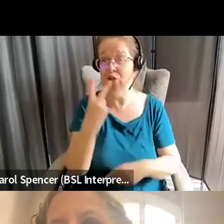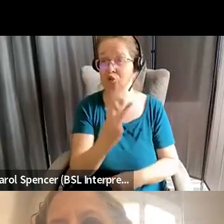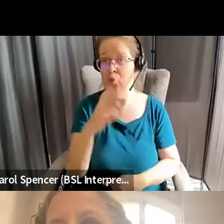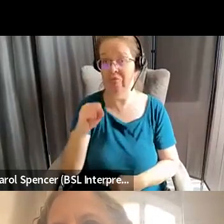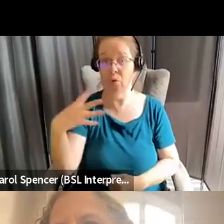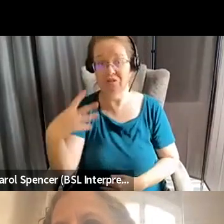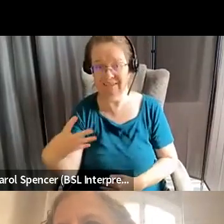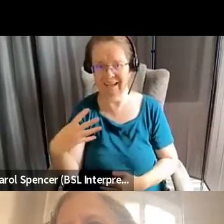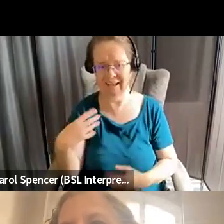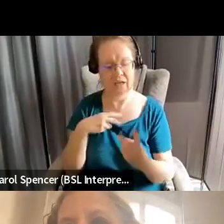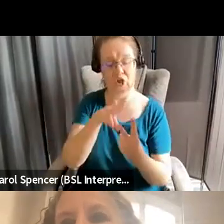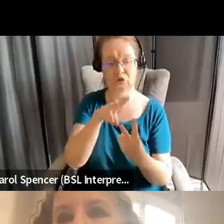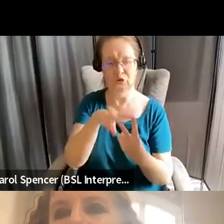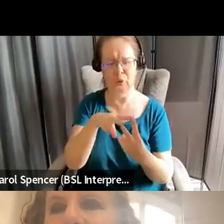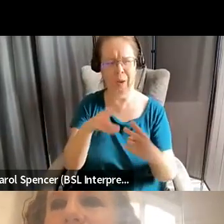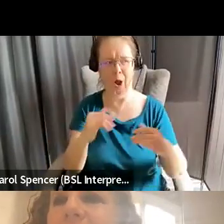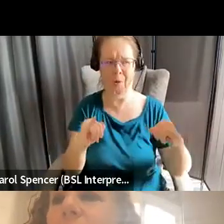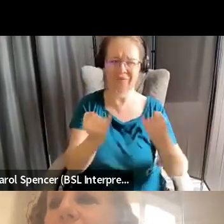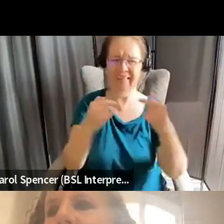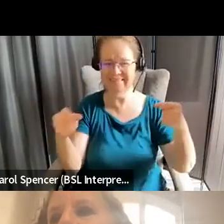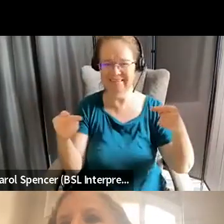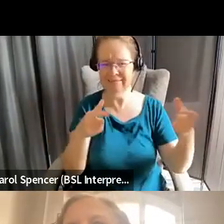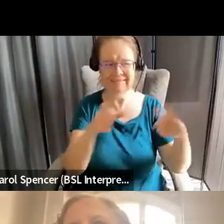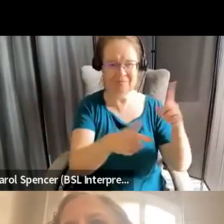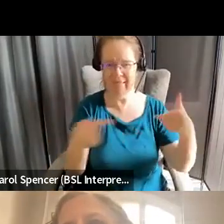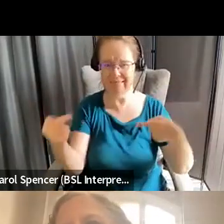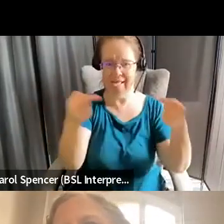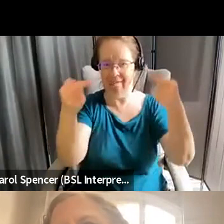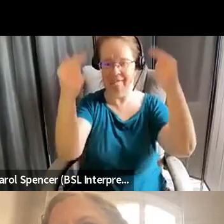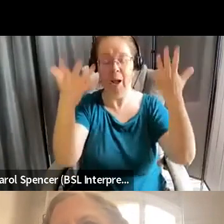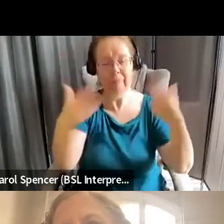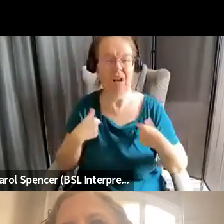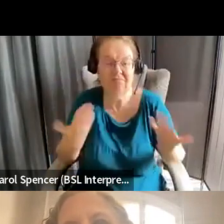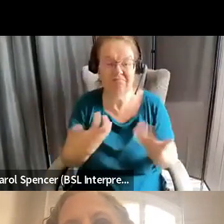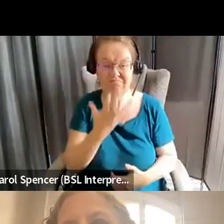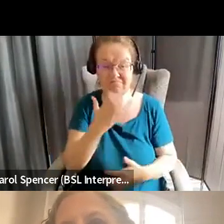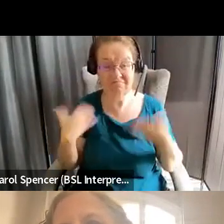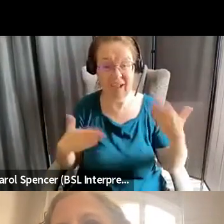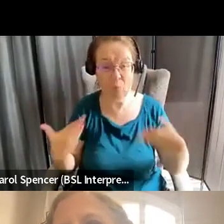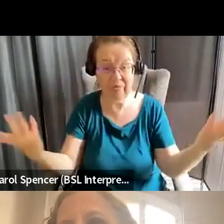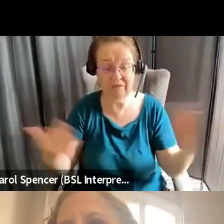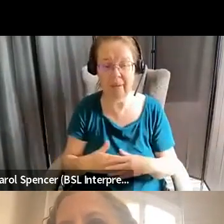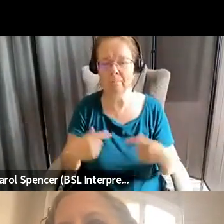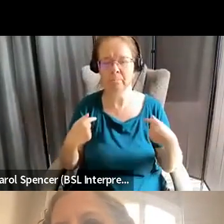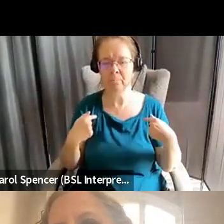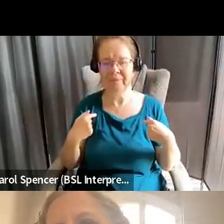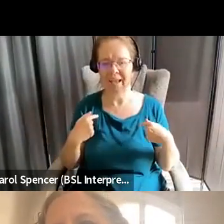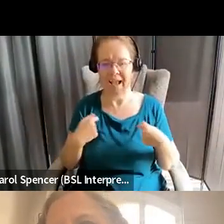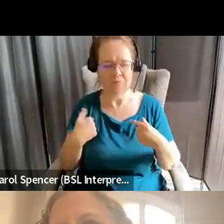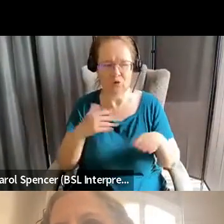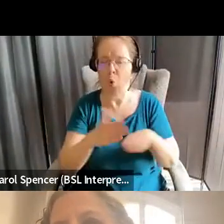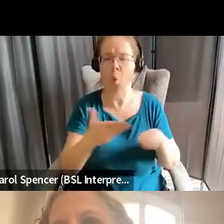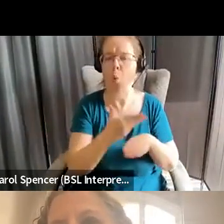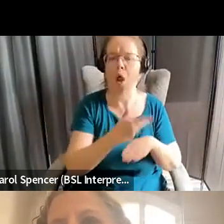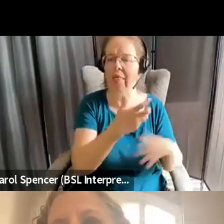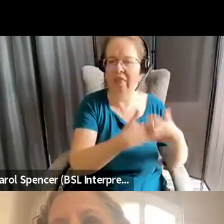two somewhat conflicting disabilities, but I just get on with it. And I don't work in technology now. I'm